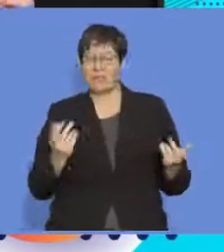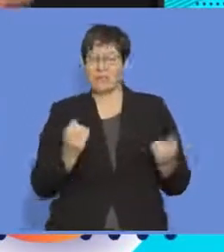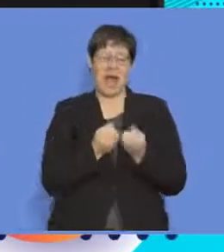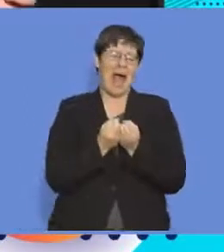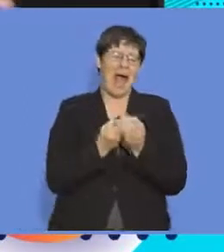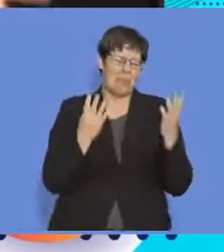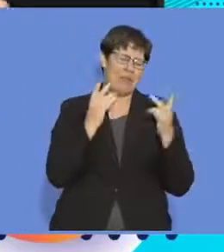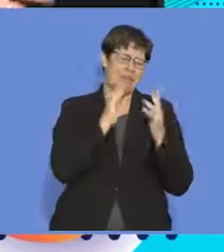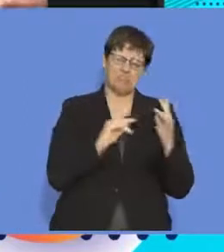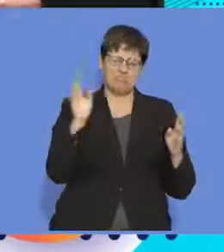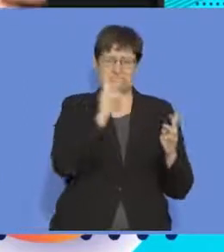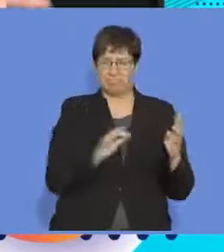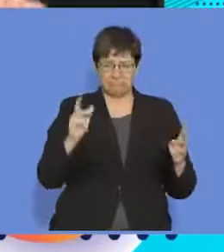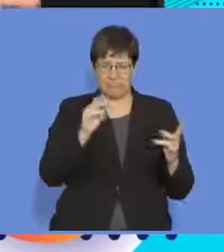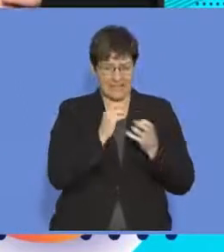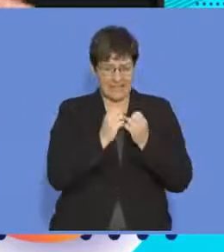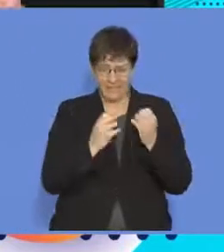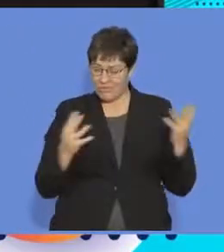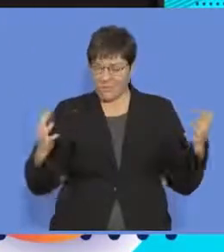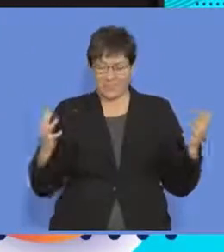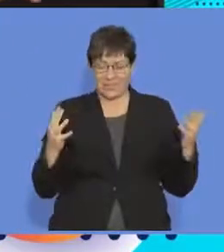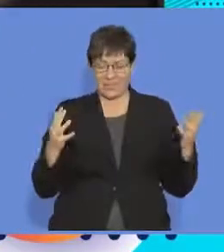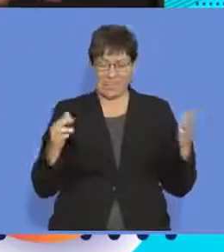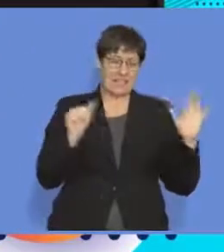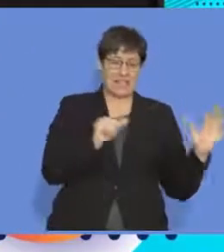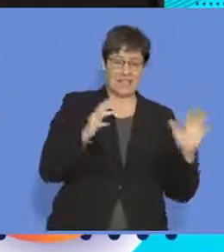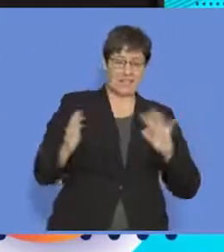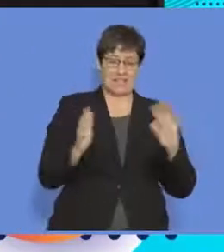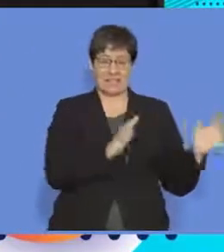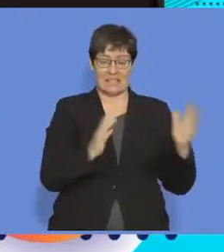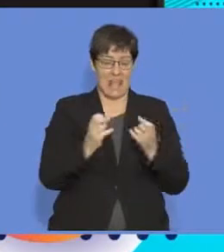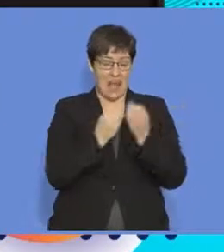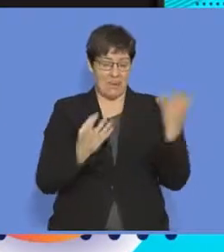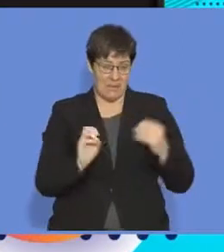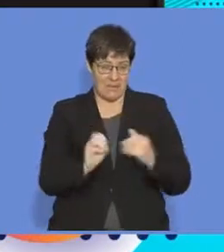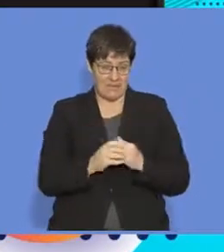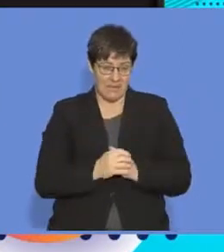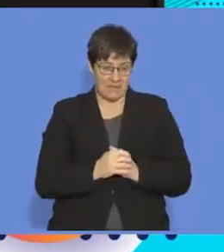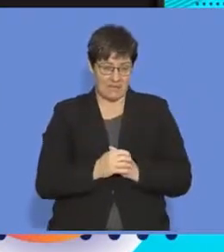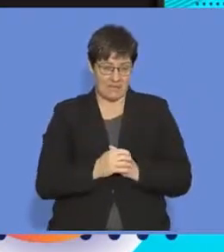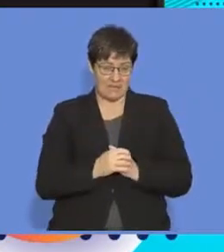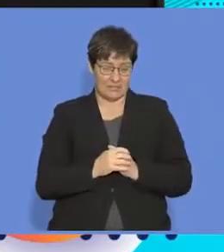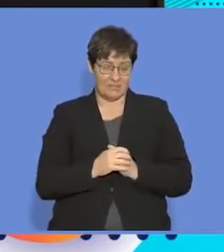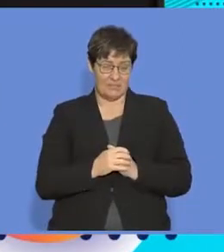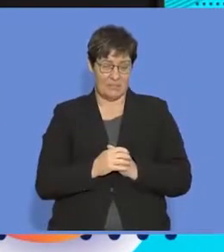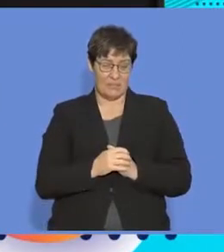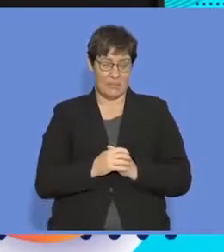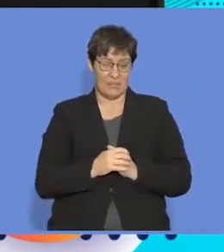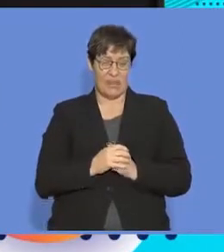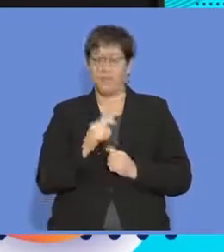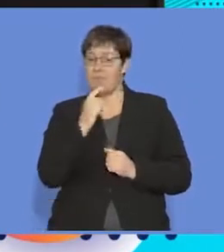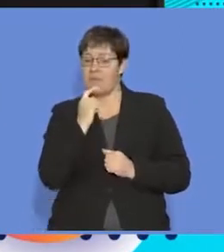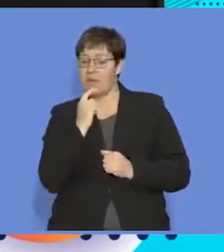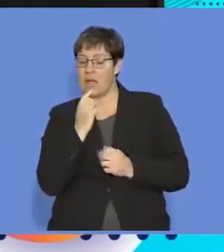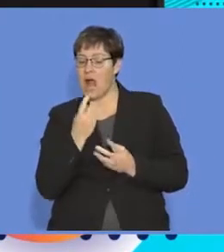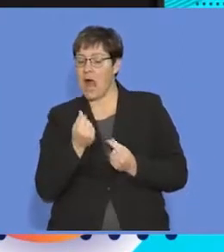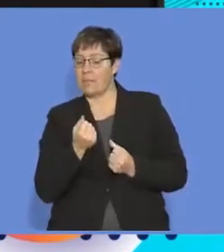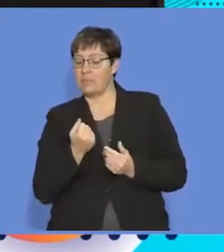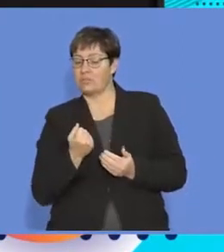think how many combinations of 6 are there. Okay. And how many you're going to